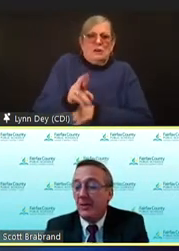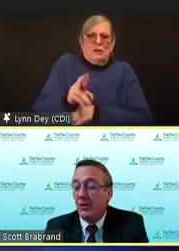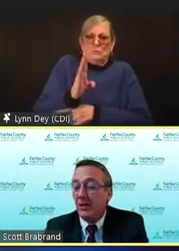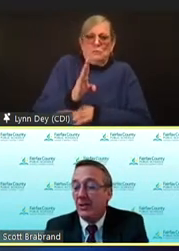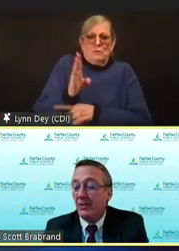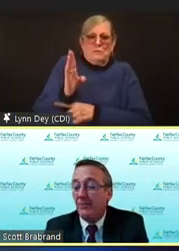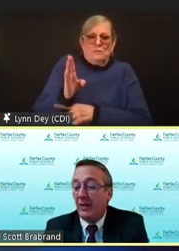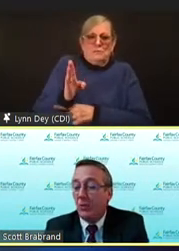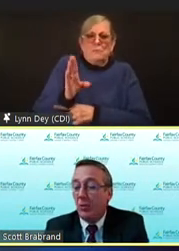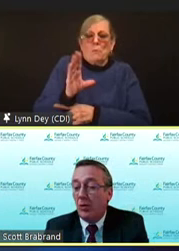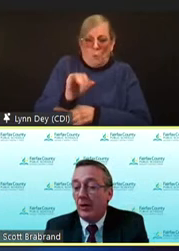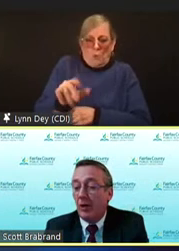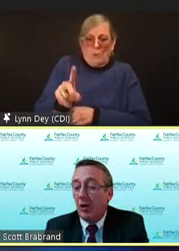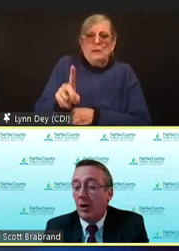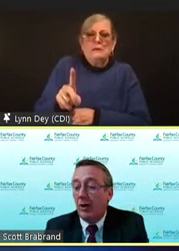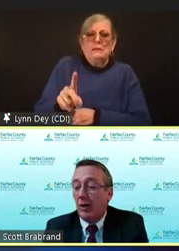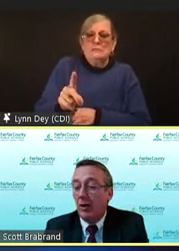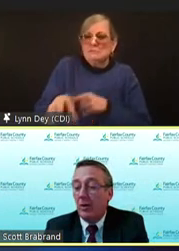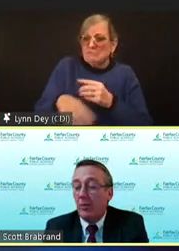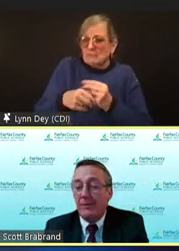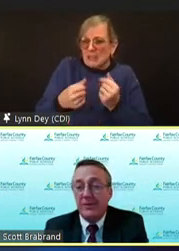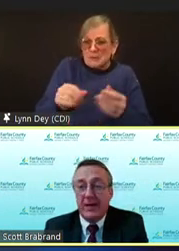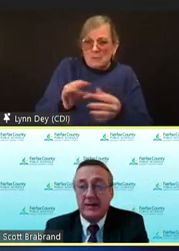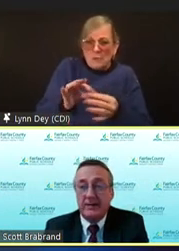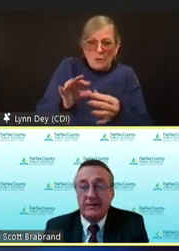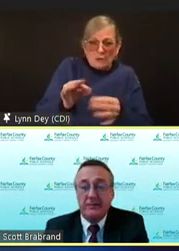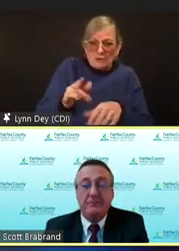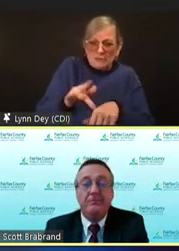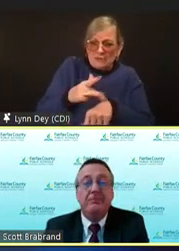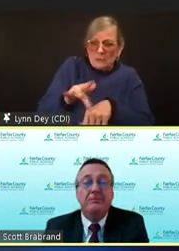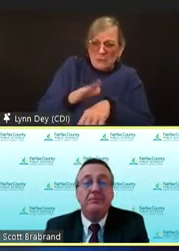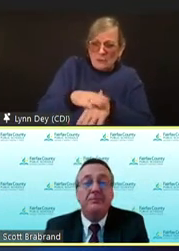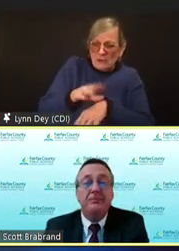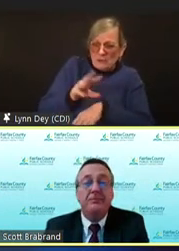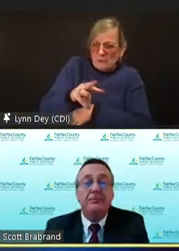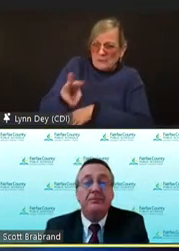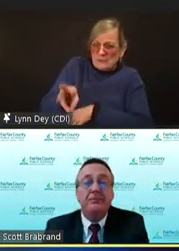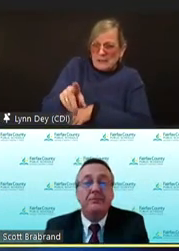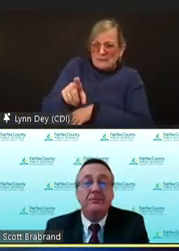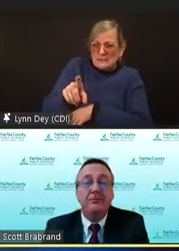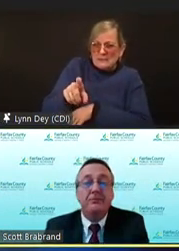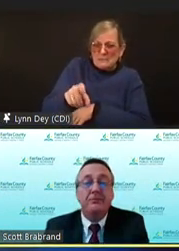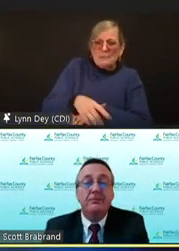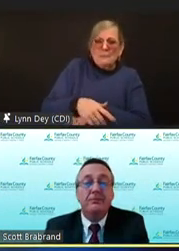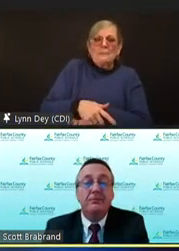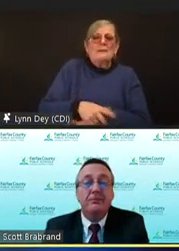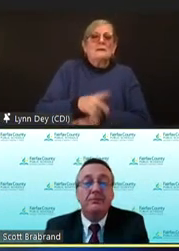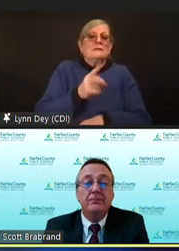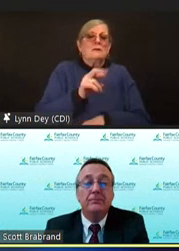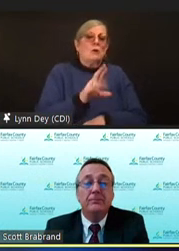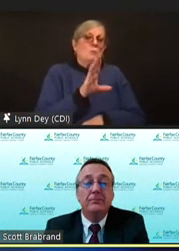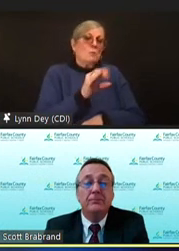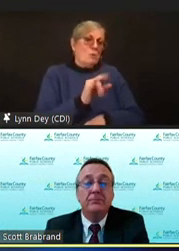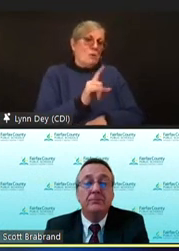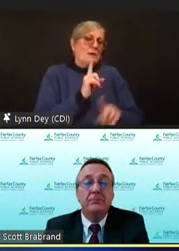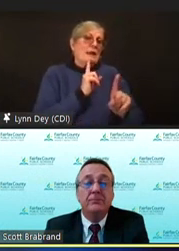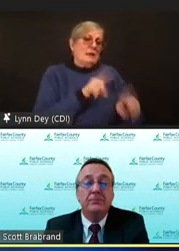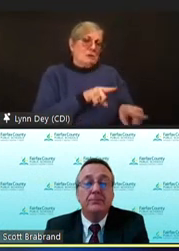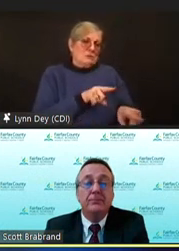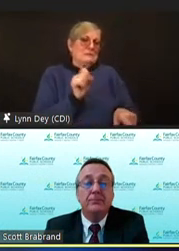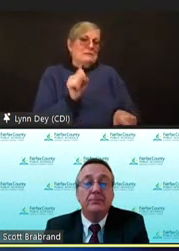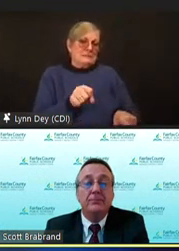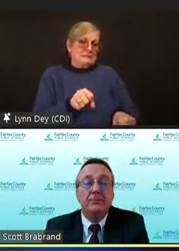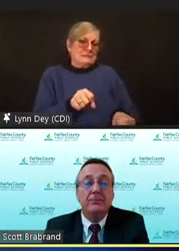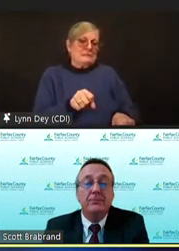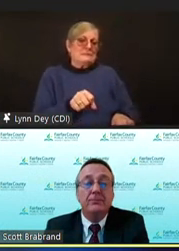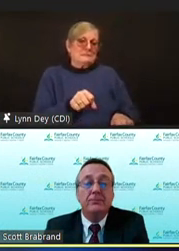that information is available on our website. That's correct. The only thing I would add is that if you,